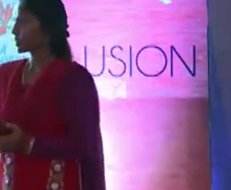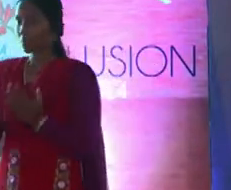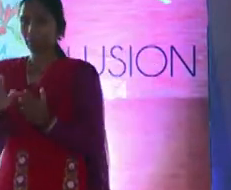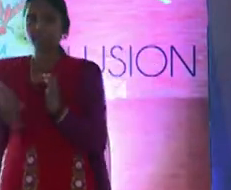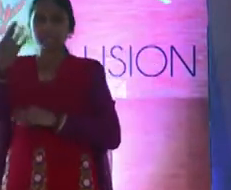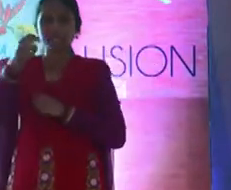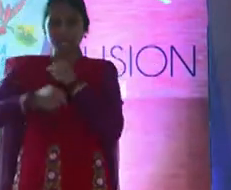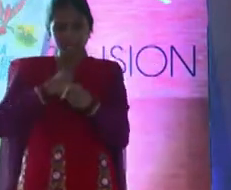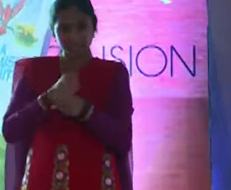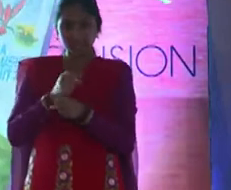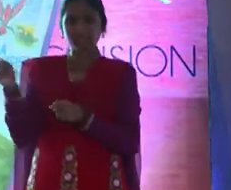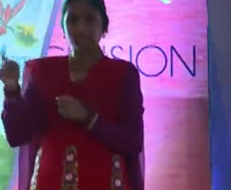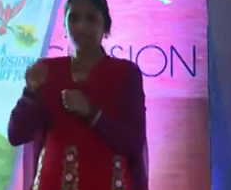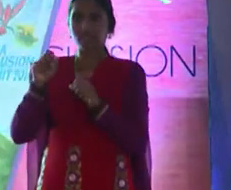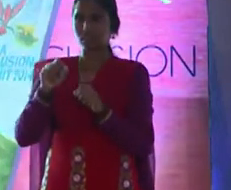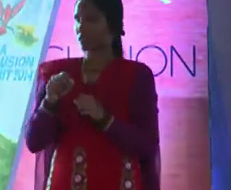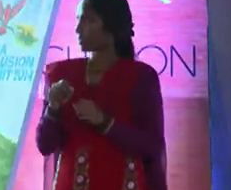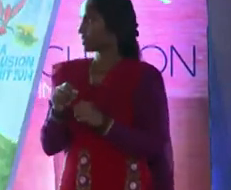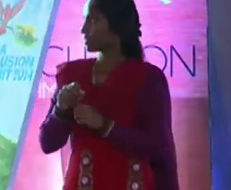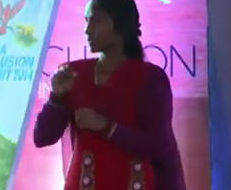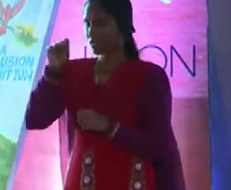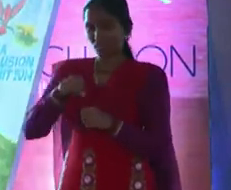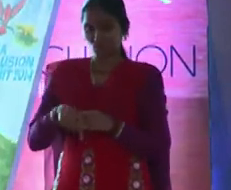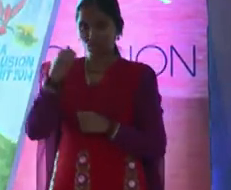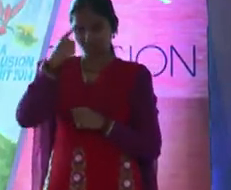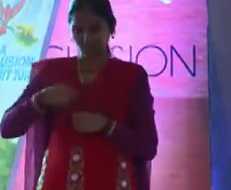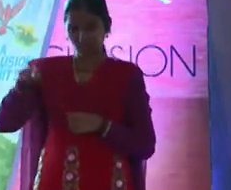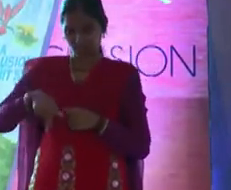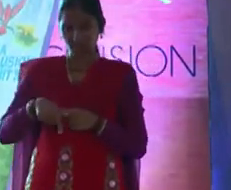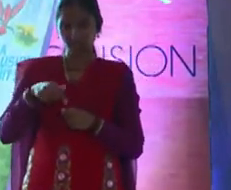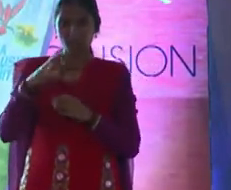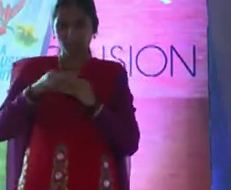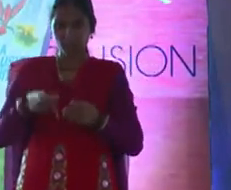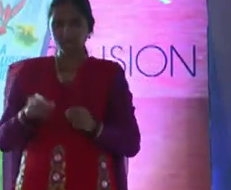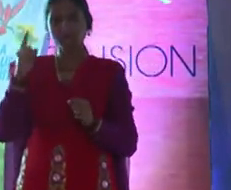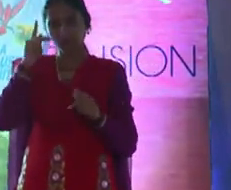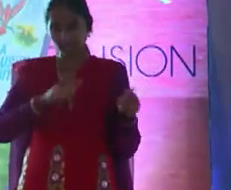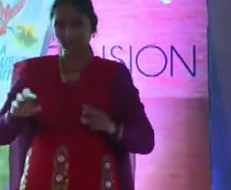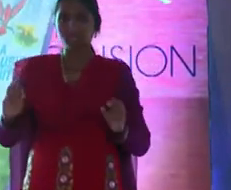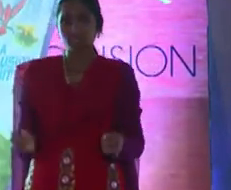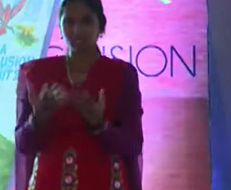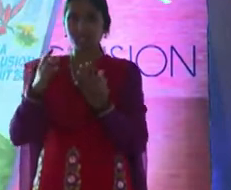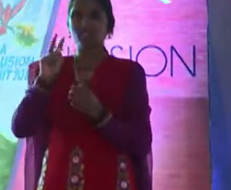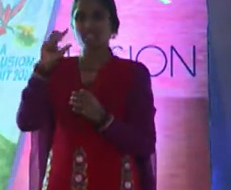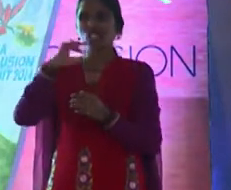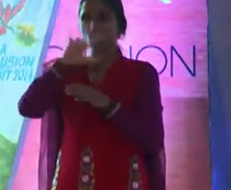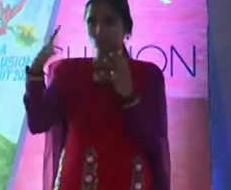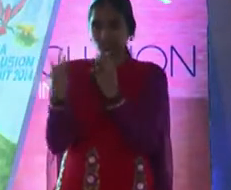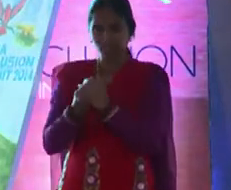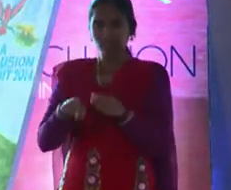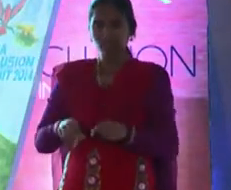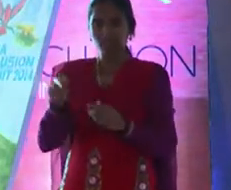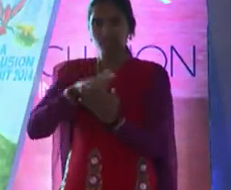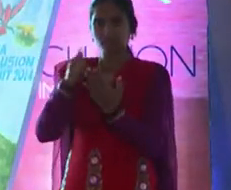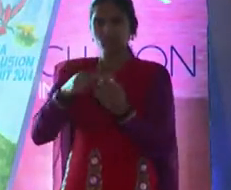to be held, we could also have it in South India, and that is also a possibility. If there were a few leaders within the NGO sector who would like to